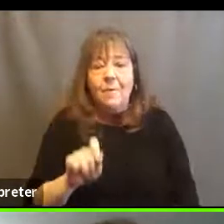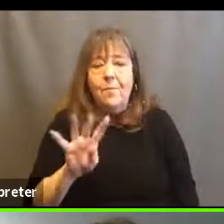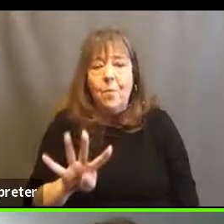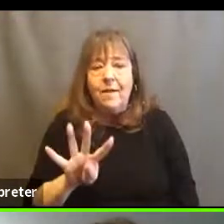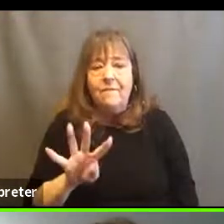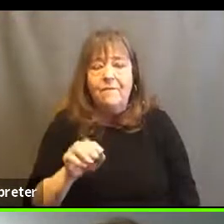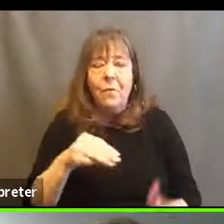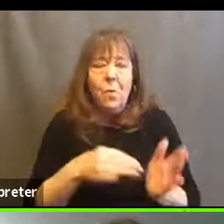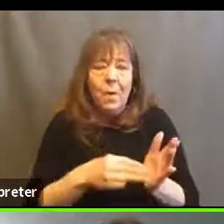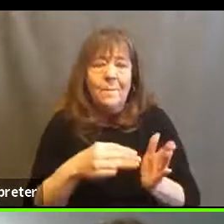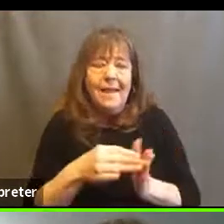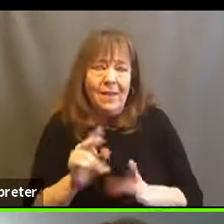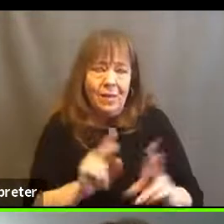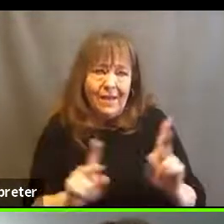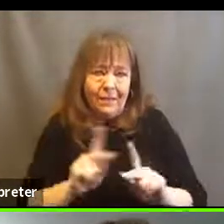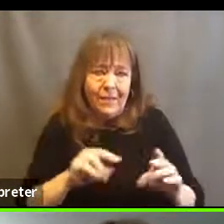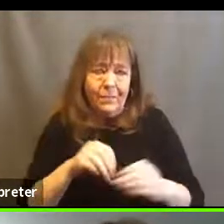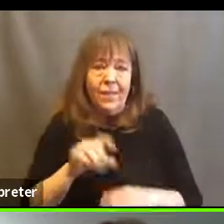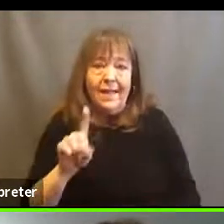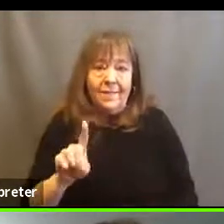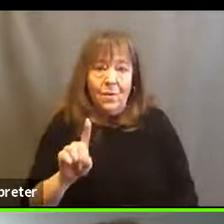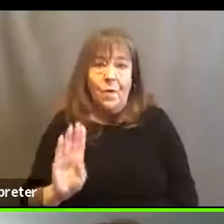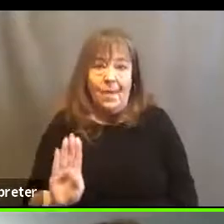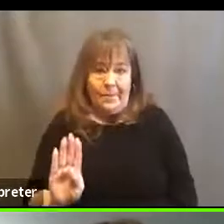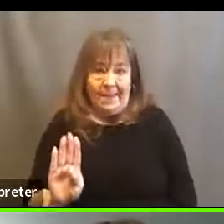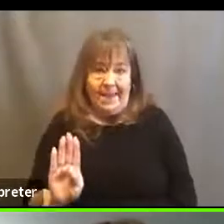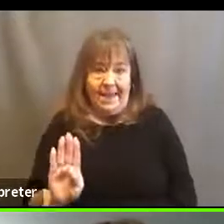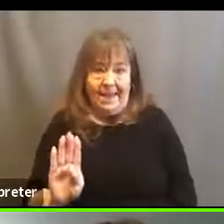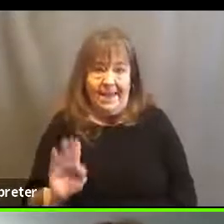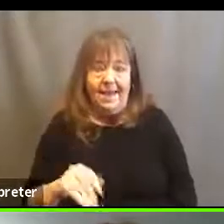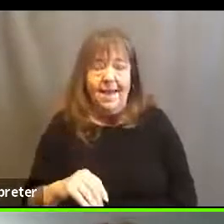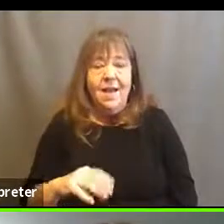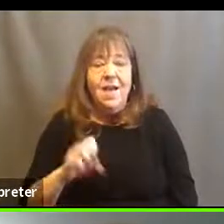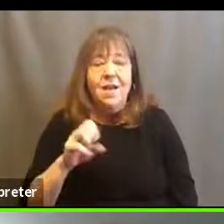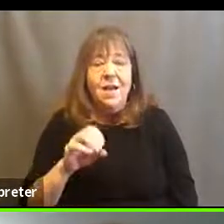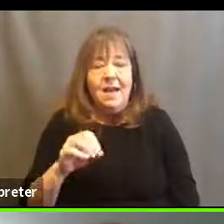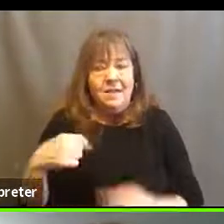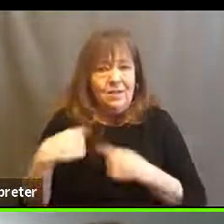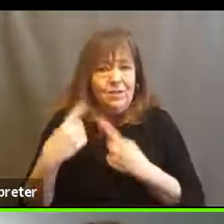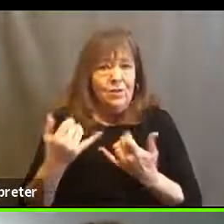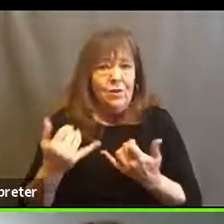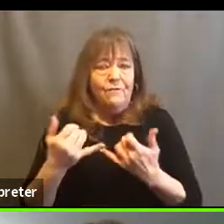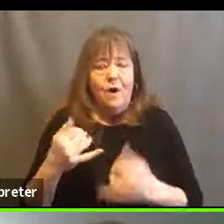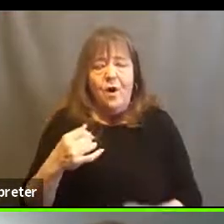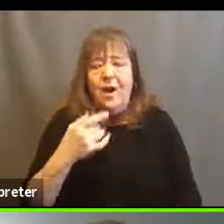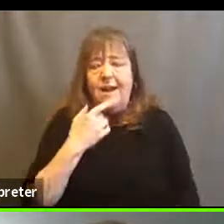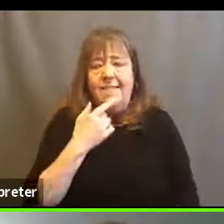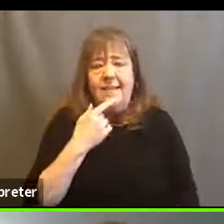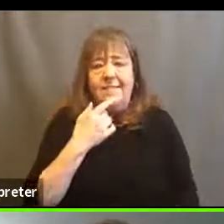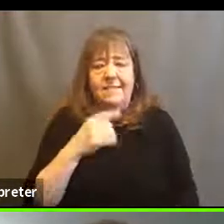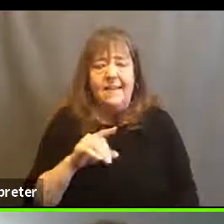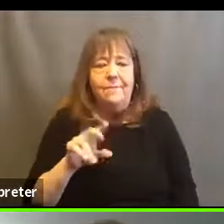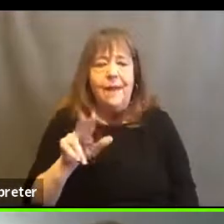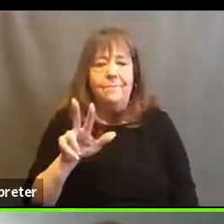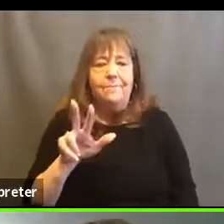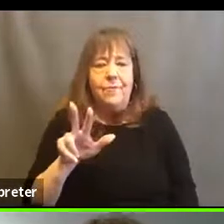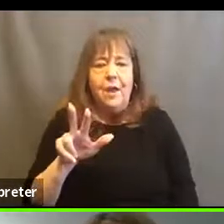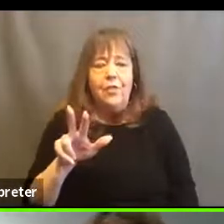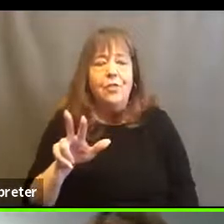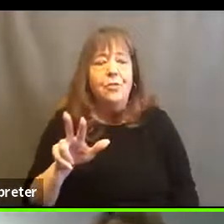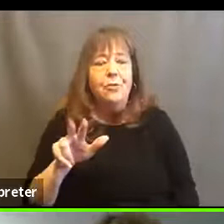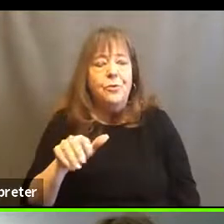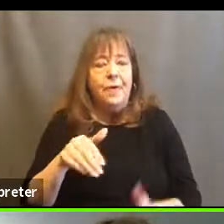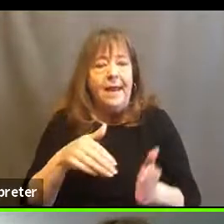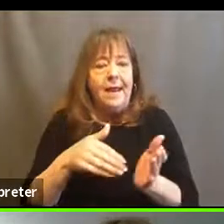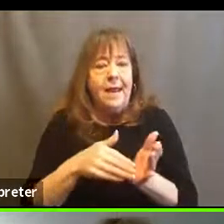in Texas that are in the 1B category. And so far, I think last week they said that there was about 3 million Texans who had